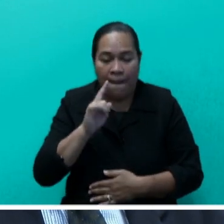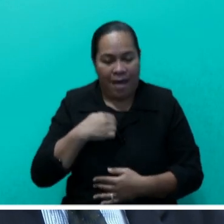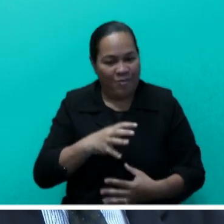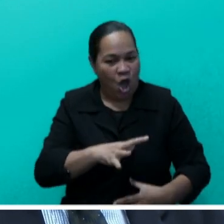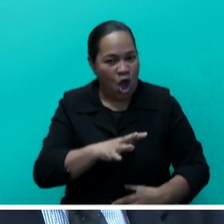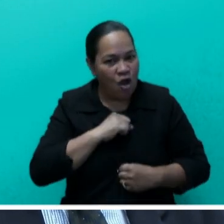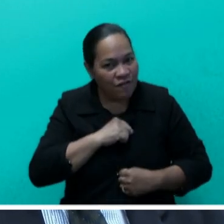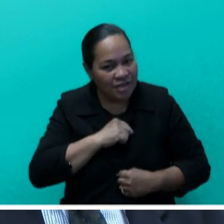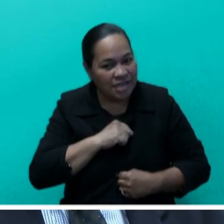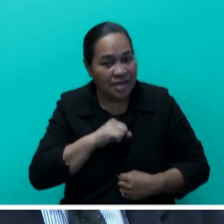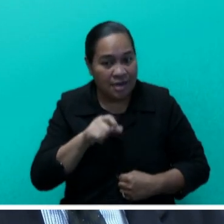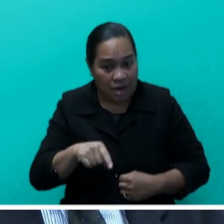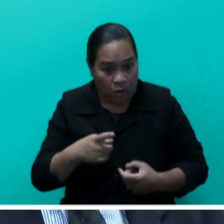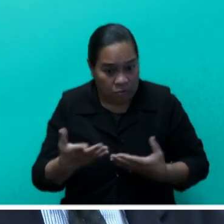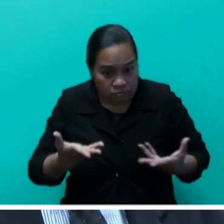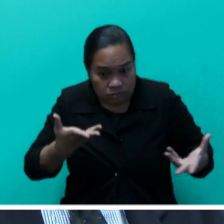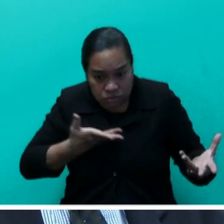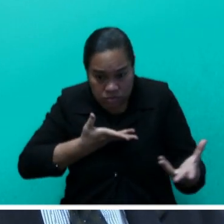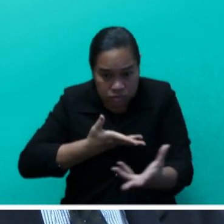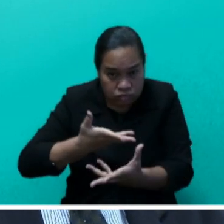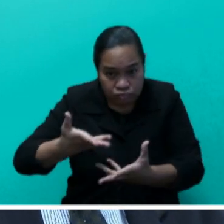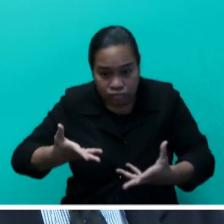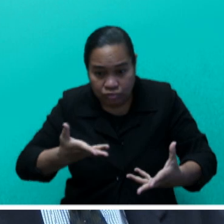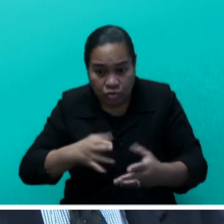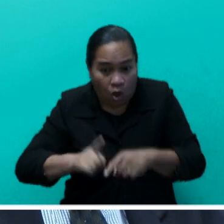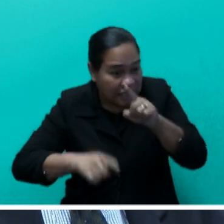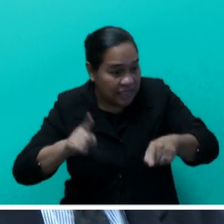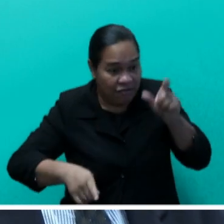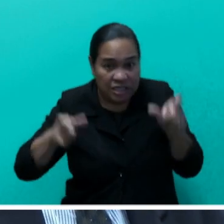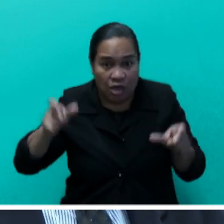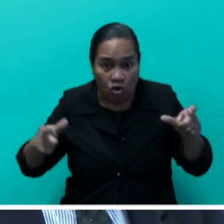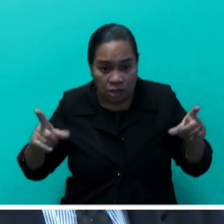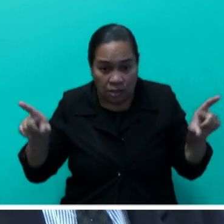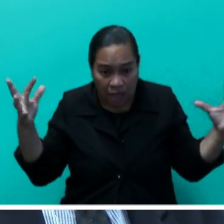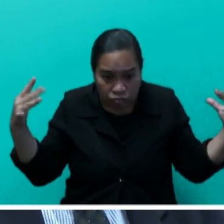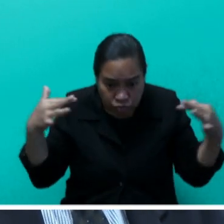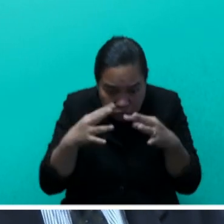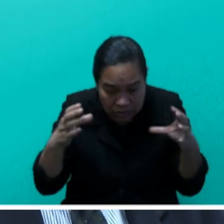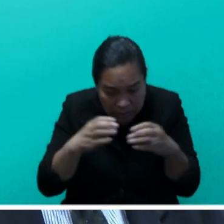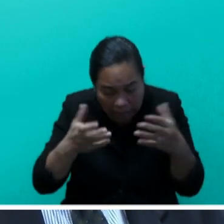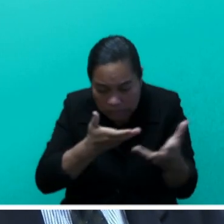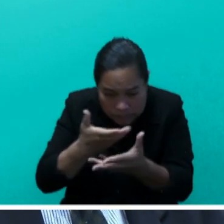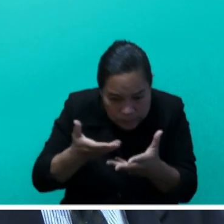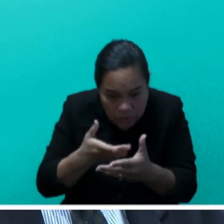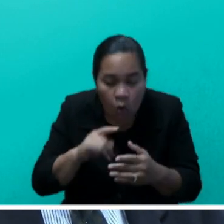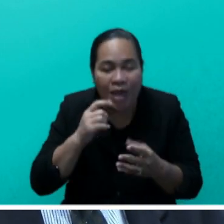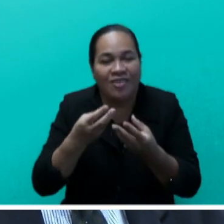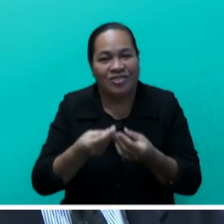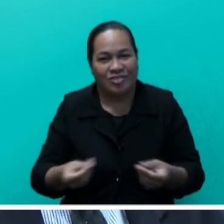confident that with the collaborative efforts of all stakeholders, we will resolve these matters